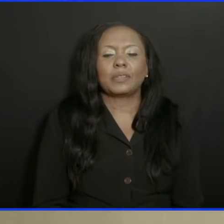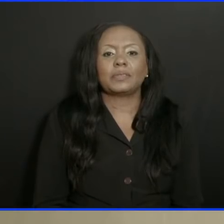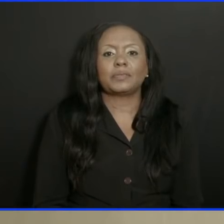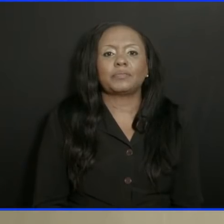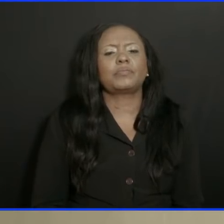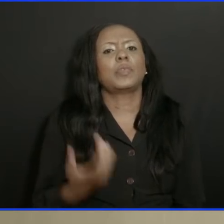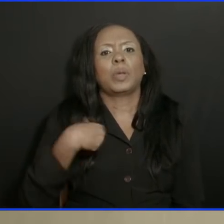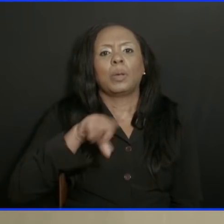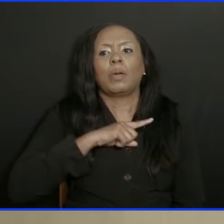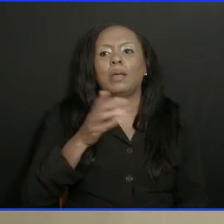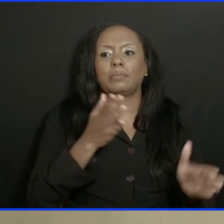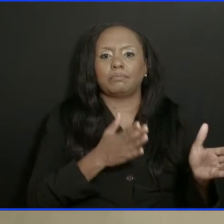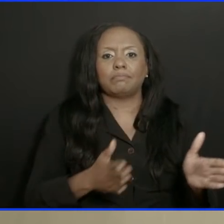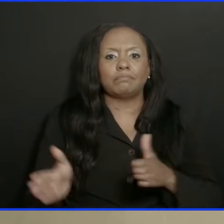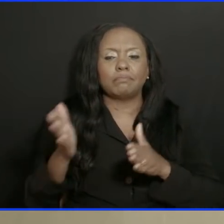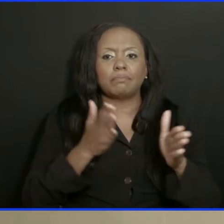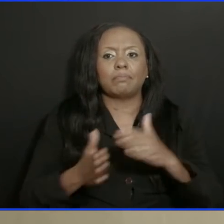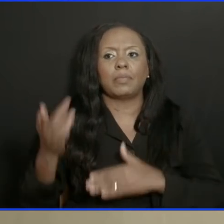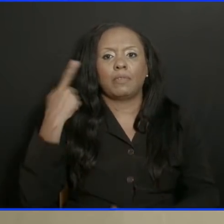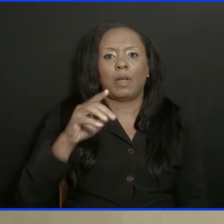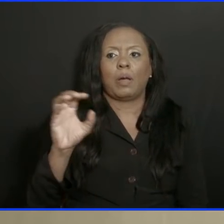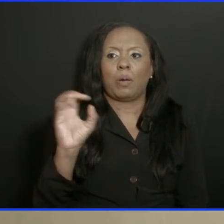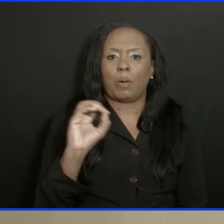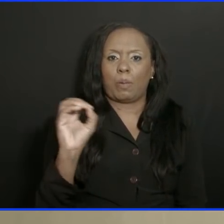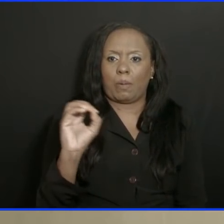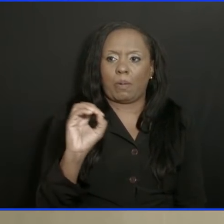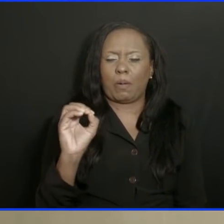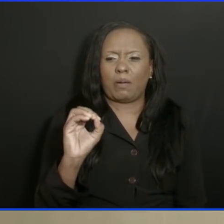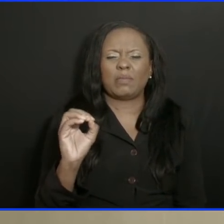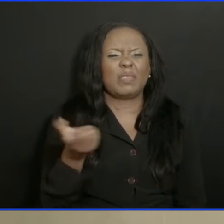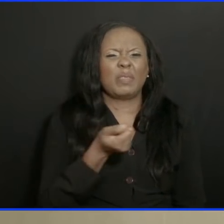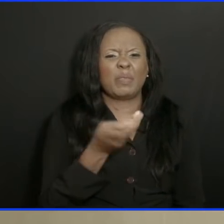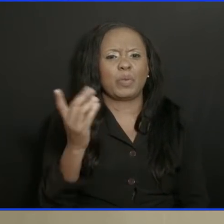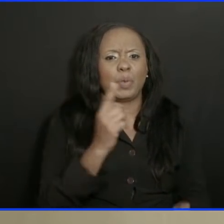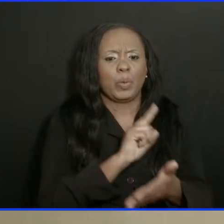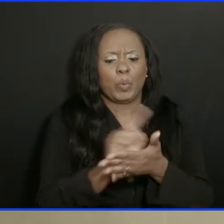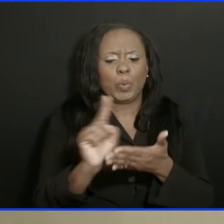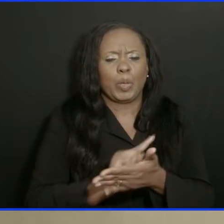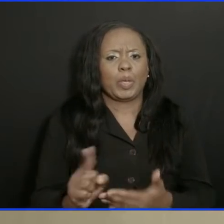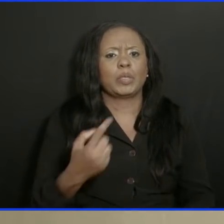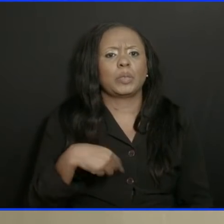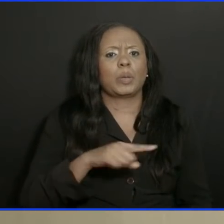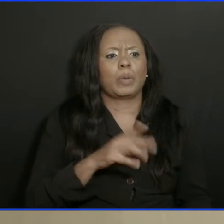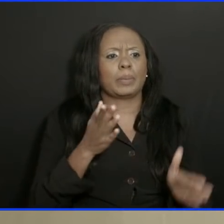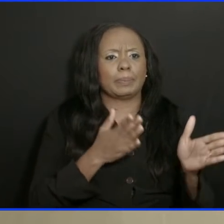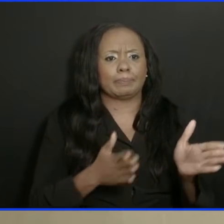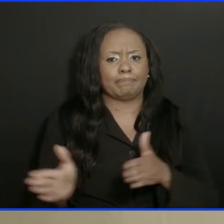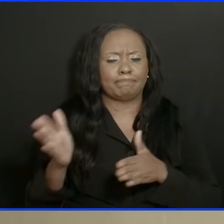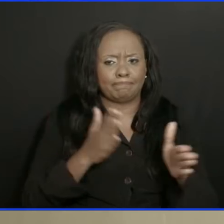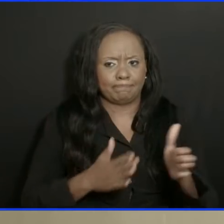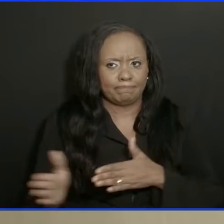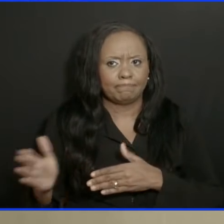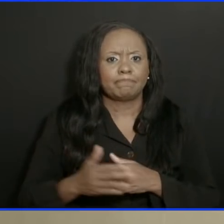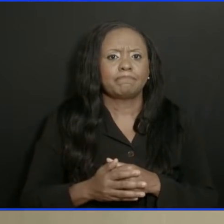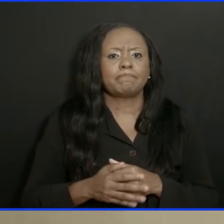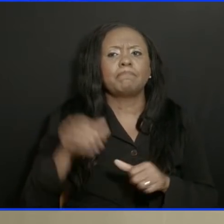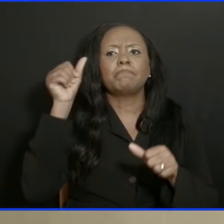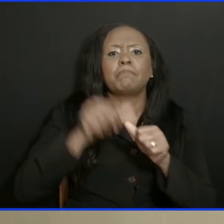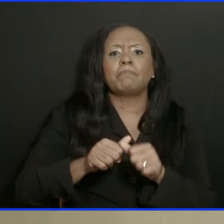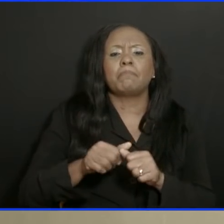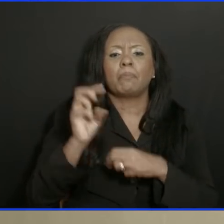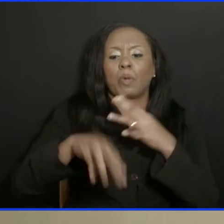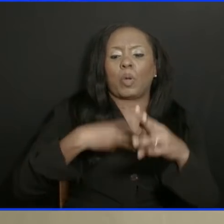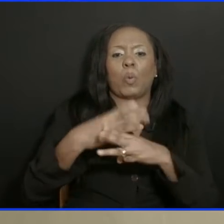imminent arrival of the Omicron variant in Barbados for quite a few weeks now, since it was first announced by the World Health Organization at the end